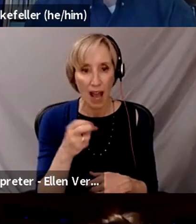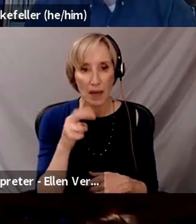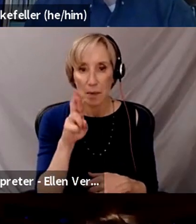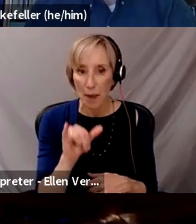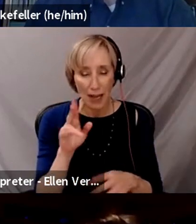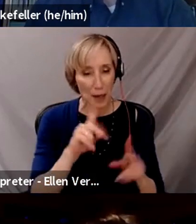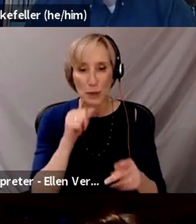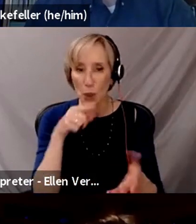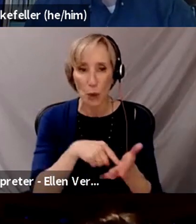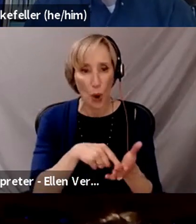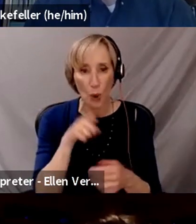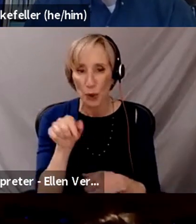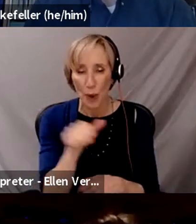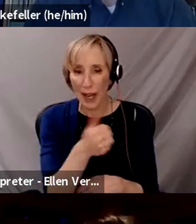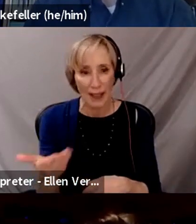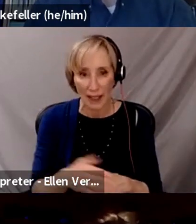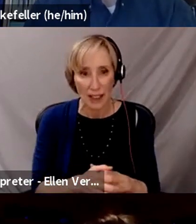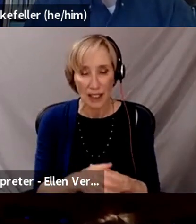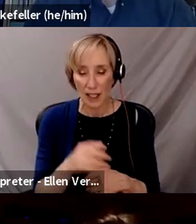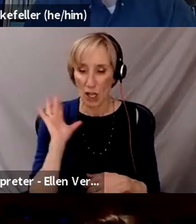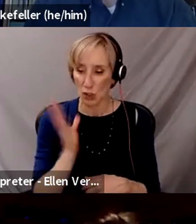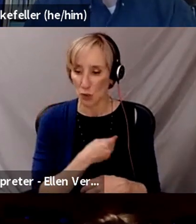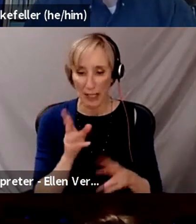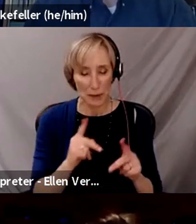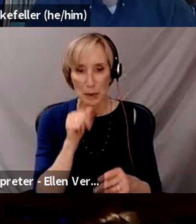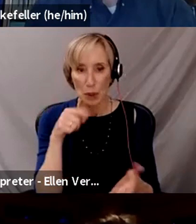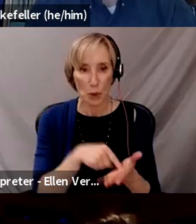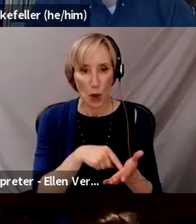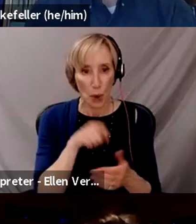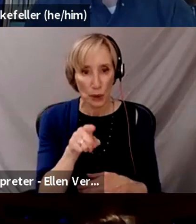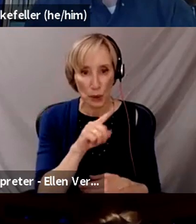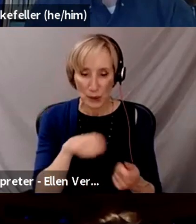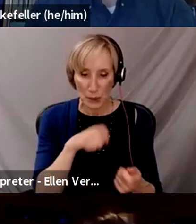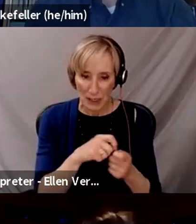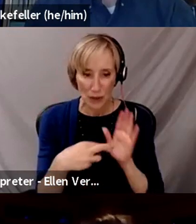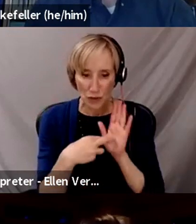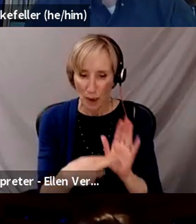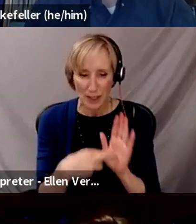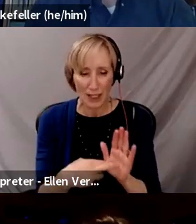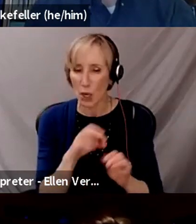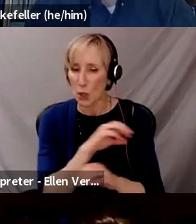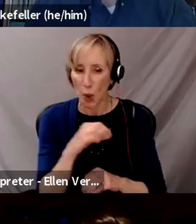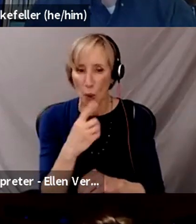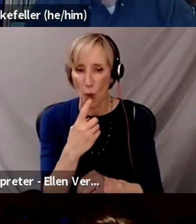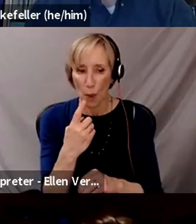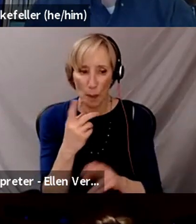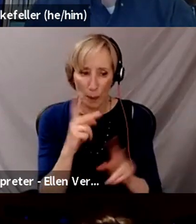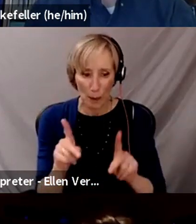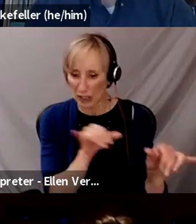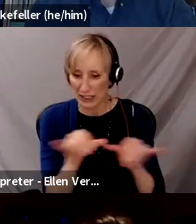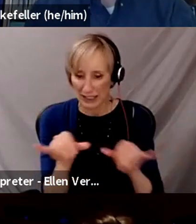not owe you, the specific physical representation or owe